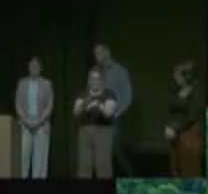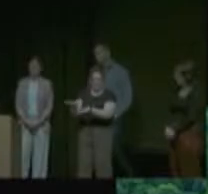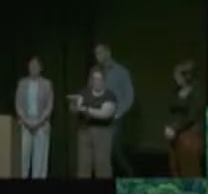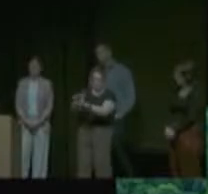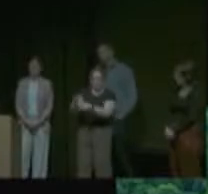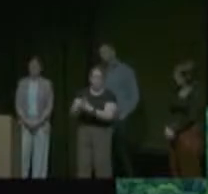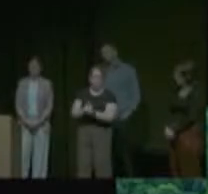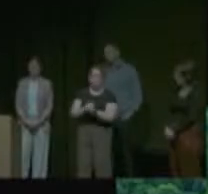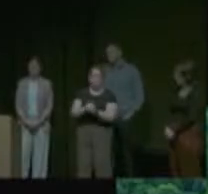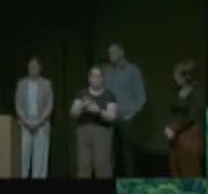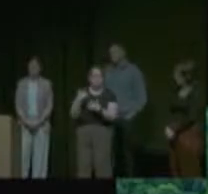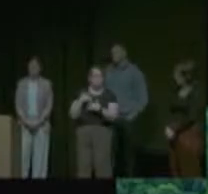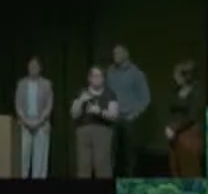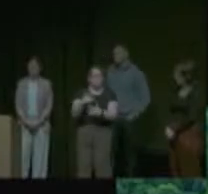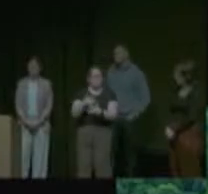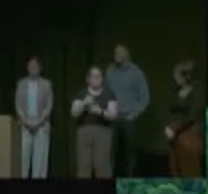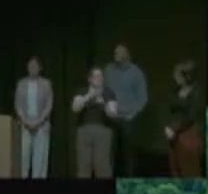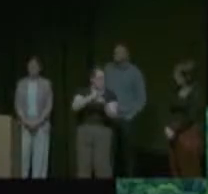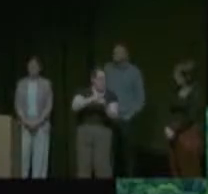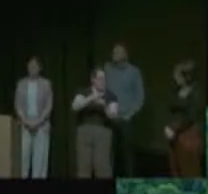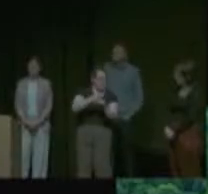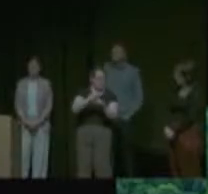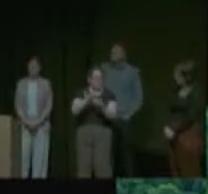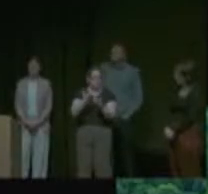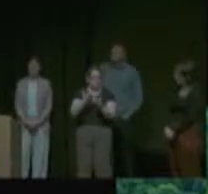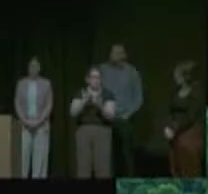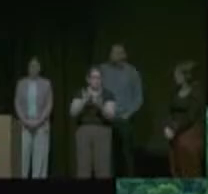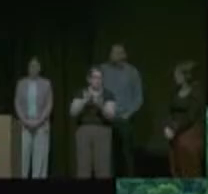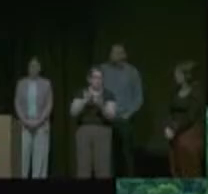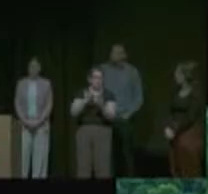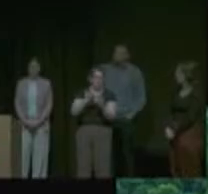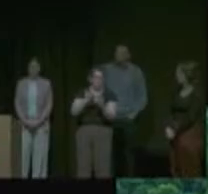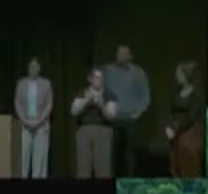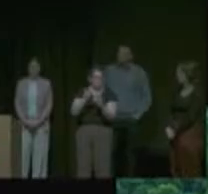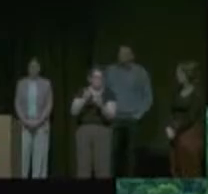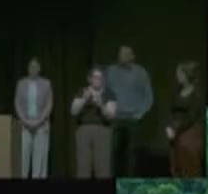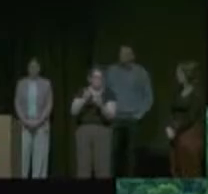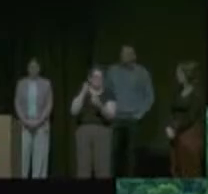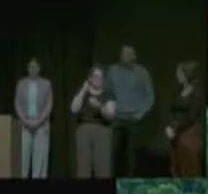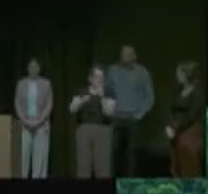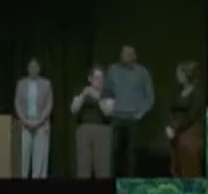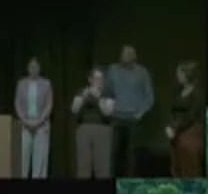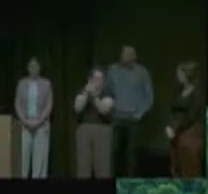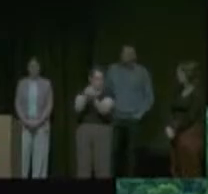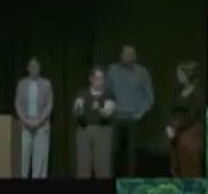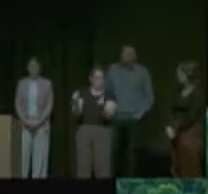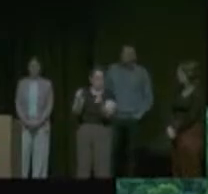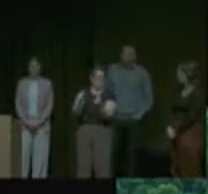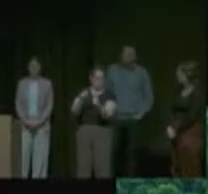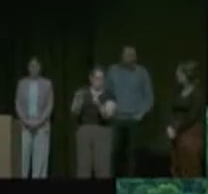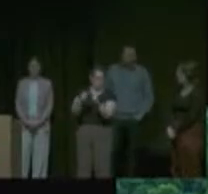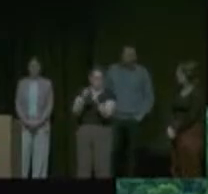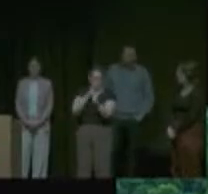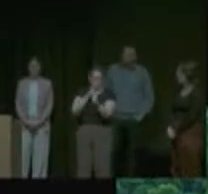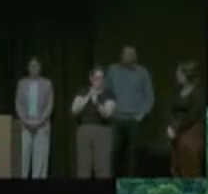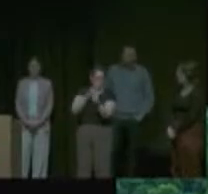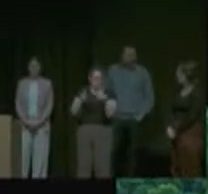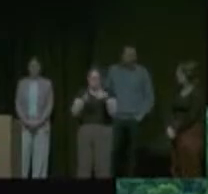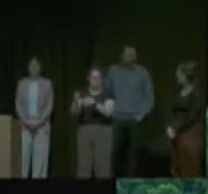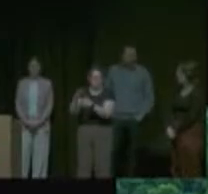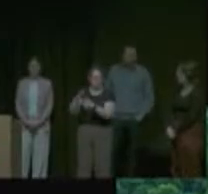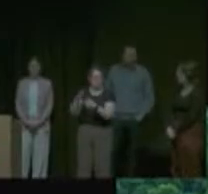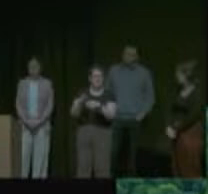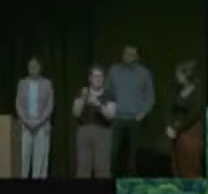dissolved oxygen issues are resolved immediately upon that river being free-flowing again.